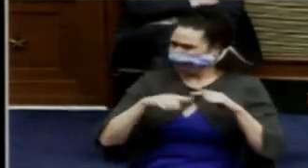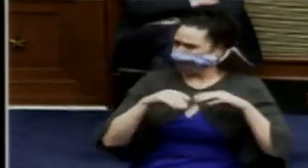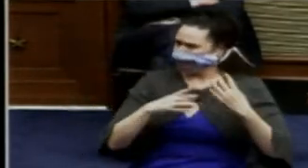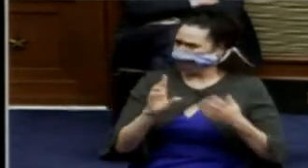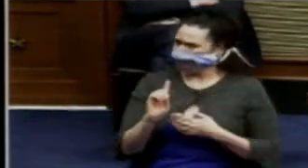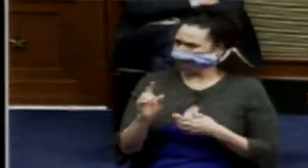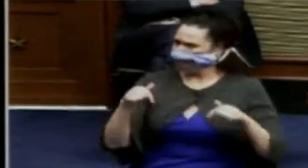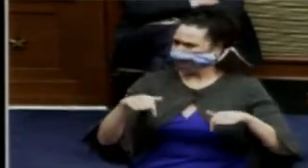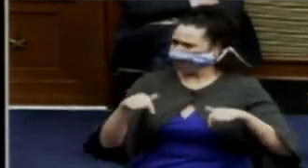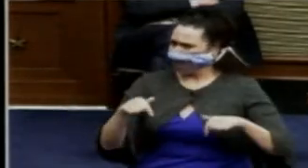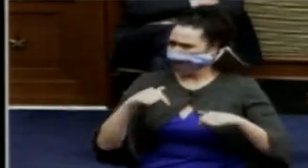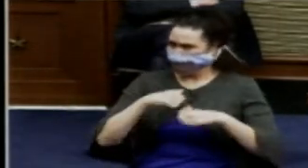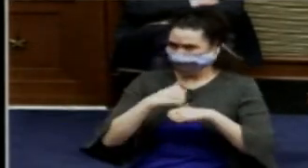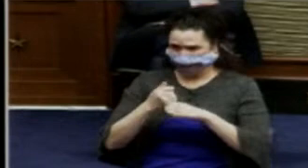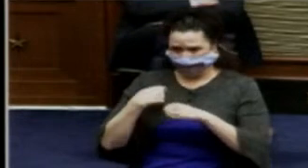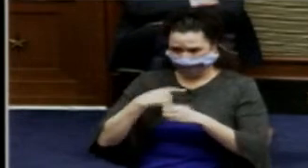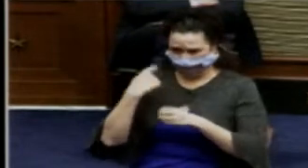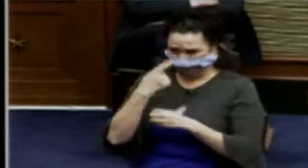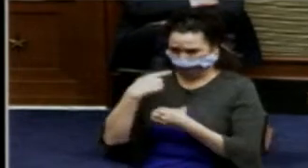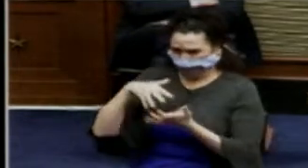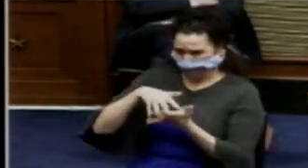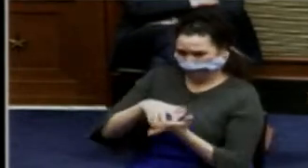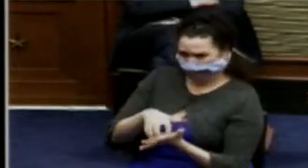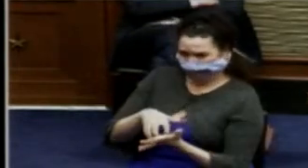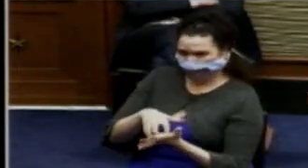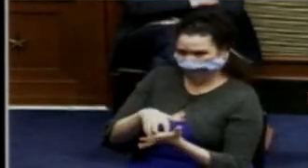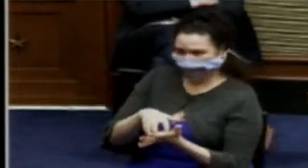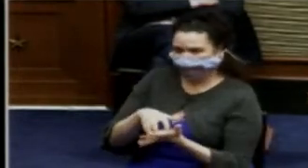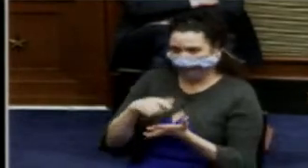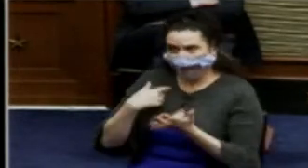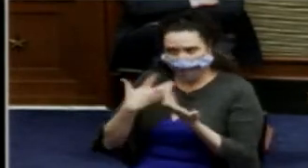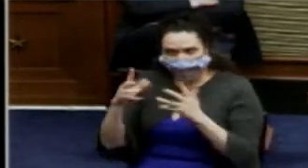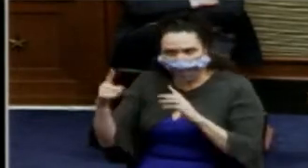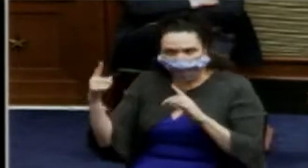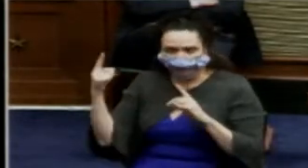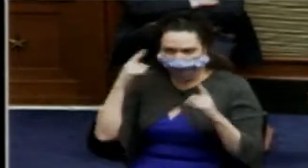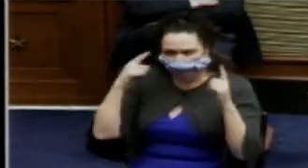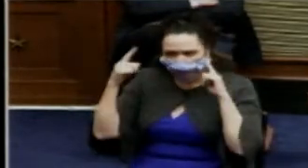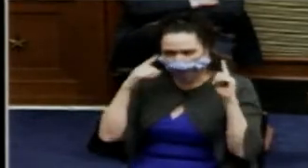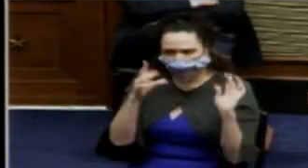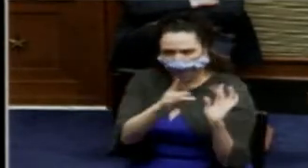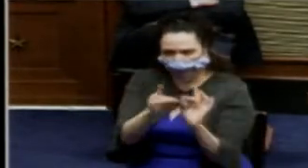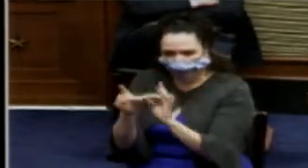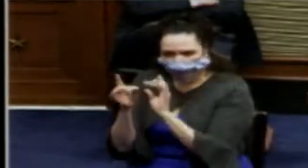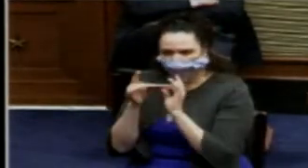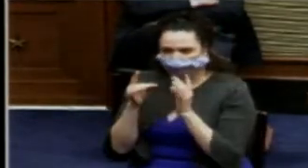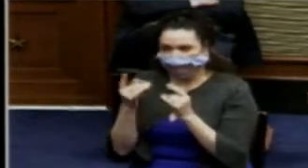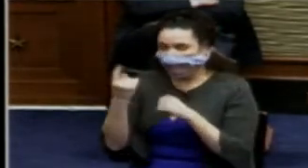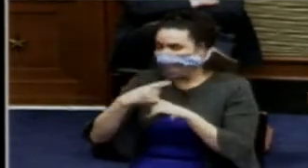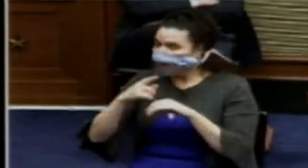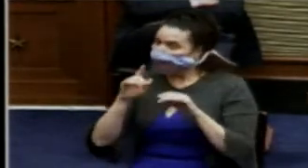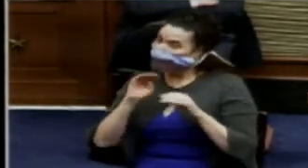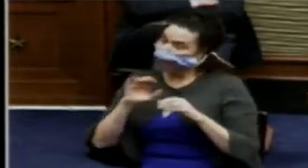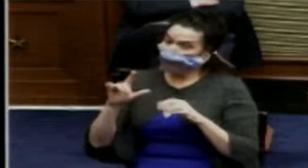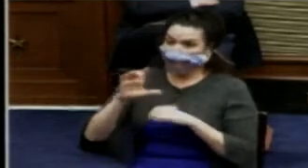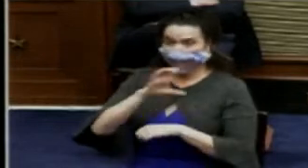the contributions that others have. I heard arguments this morning that suggest, well, Congress created this enclave known